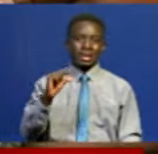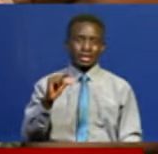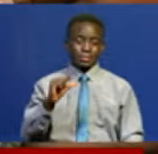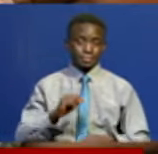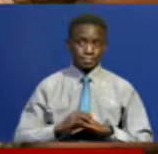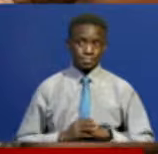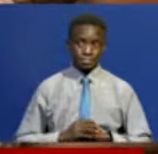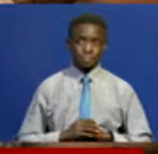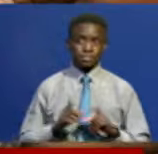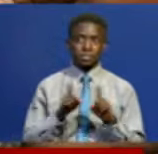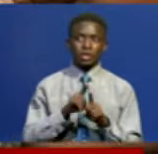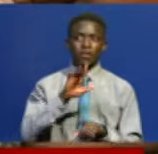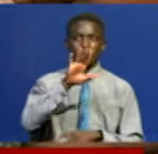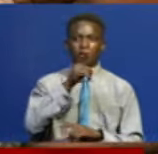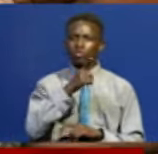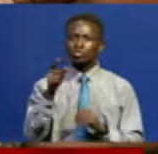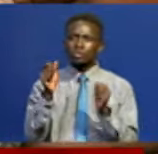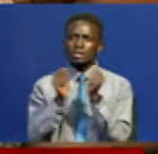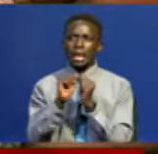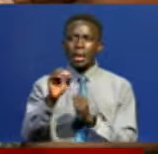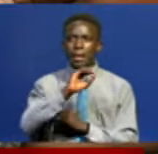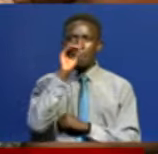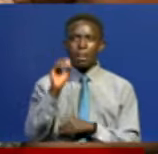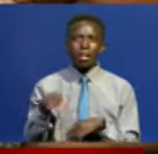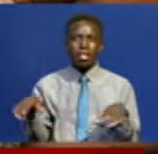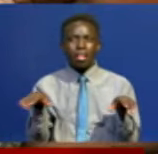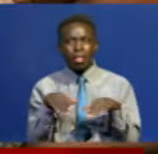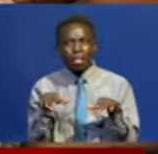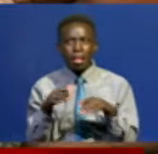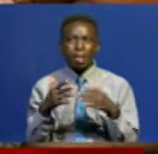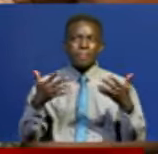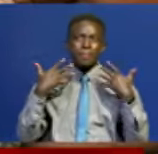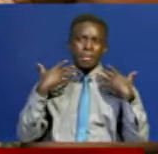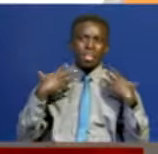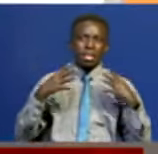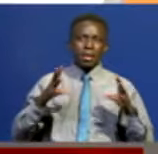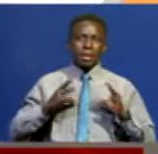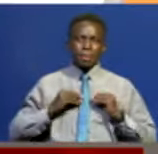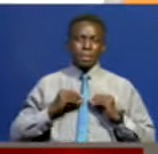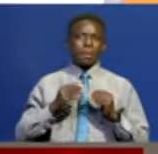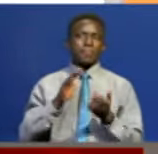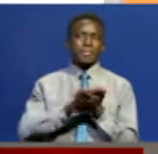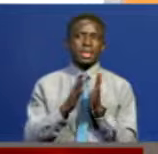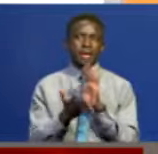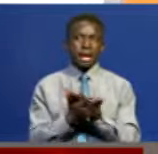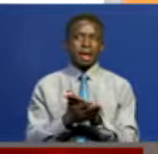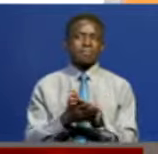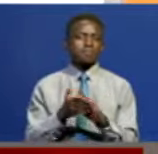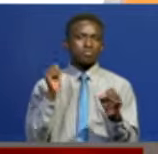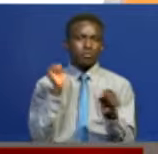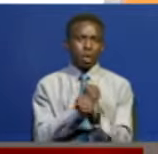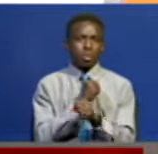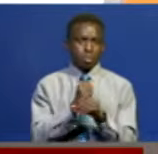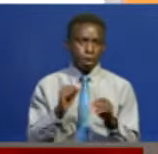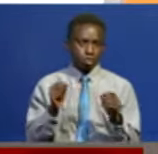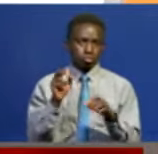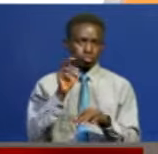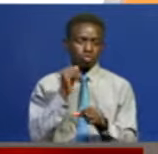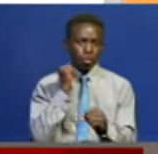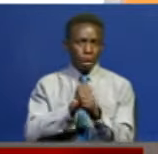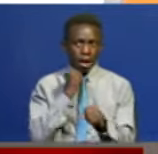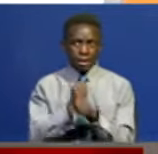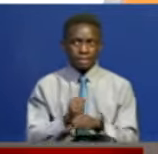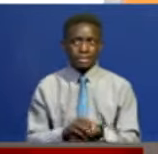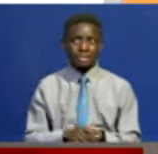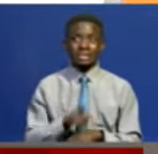die when their breathing muscles become immobilized. This is mainly because this poliovirus affects the